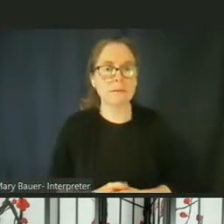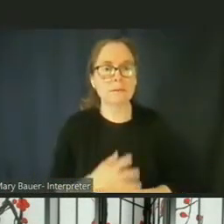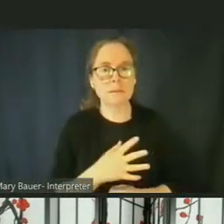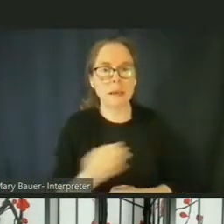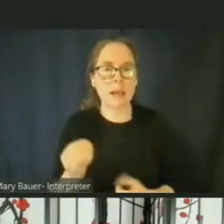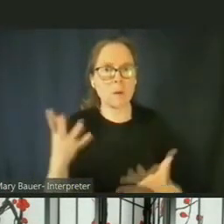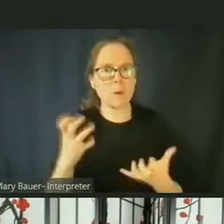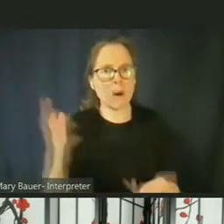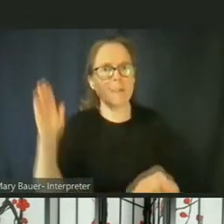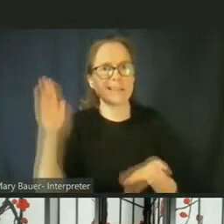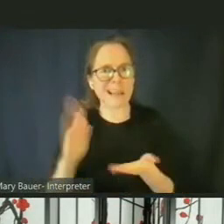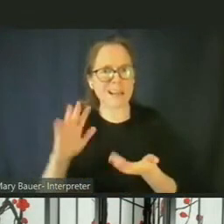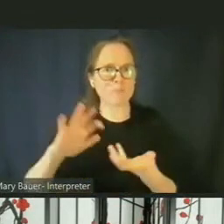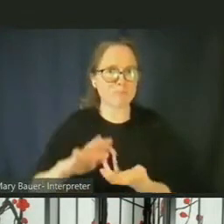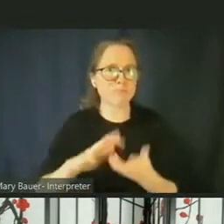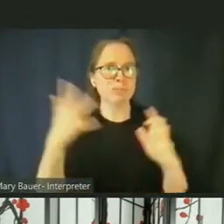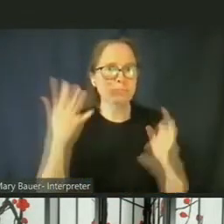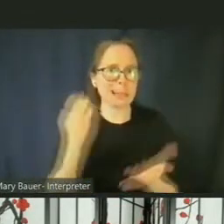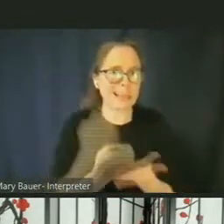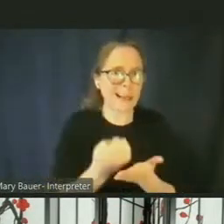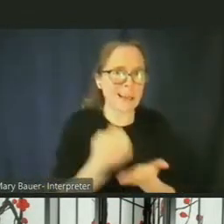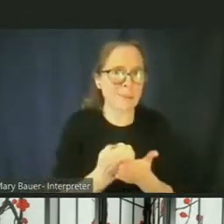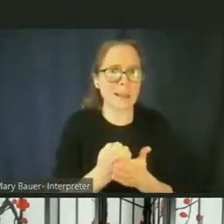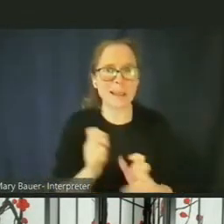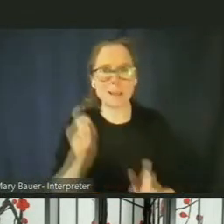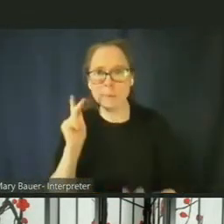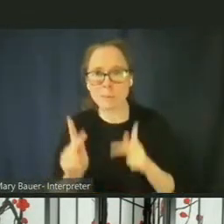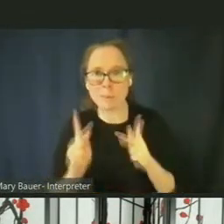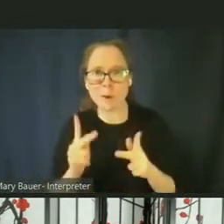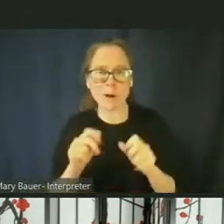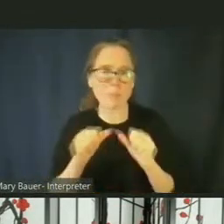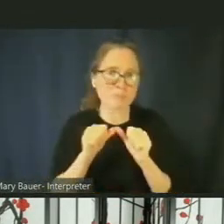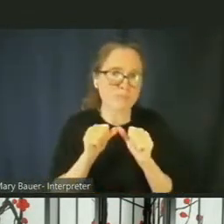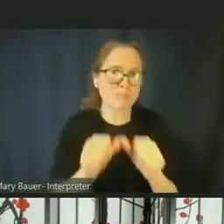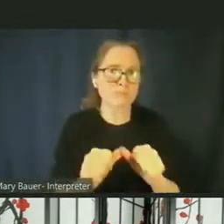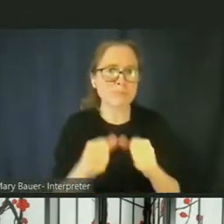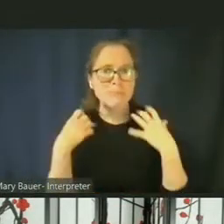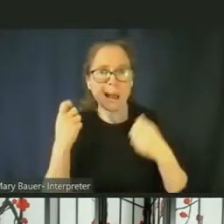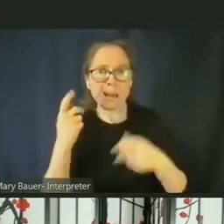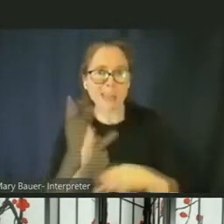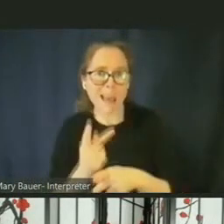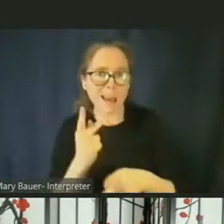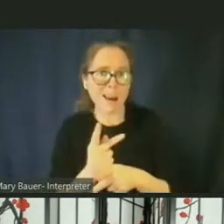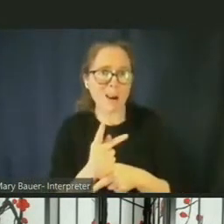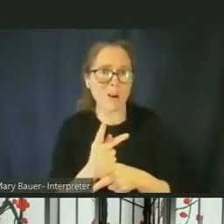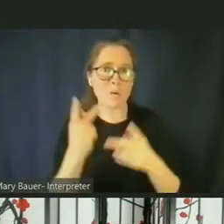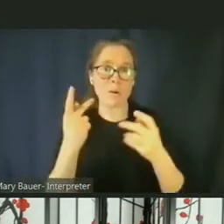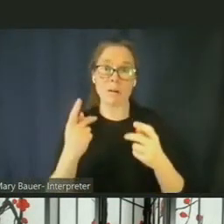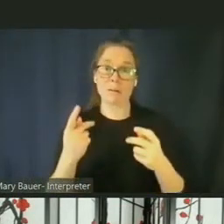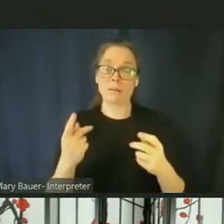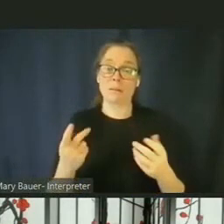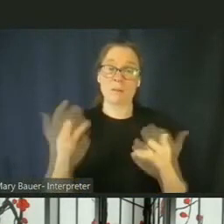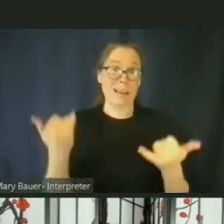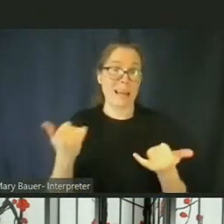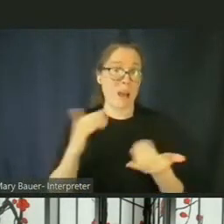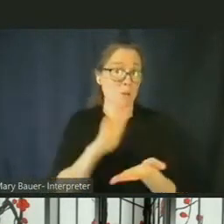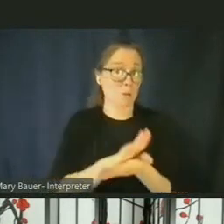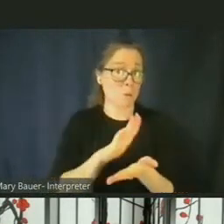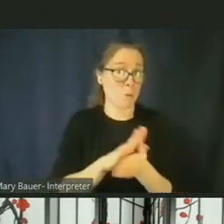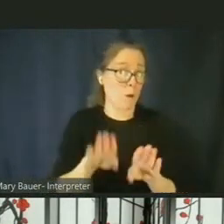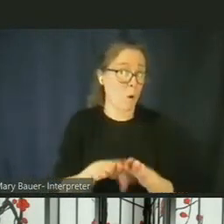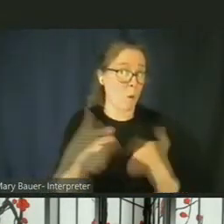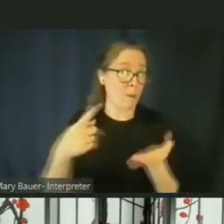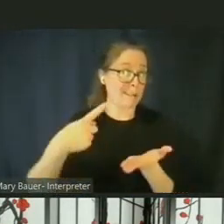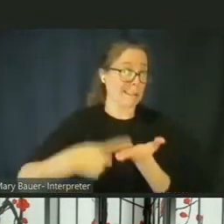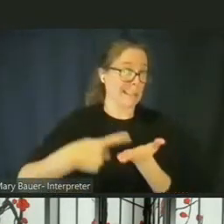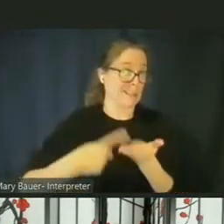to society and the economy, including maintaining healthcare. We are all in the midst of school reopening discussions right now, so this becomes an